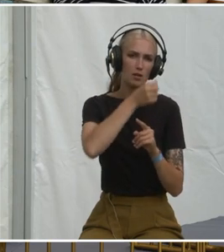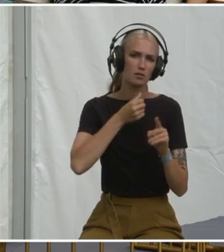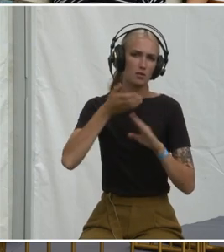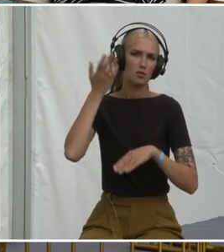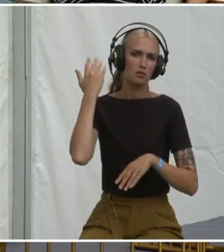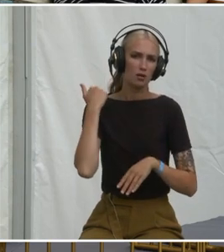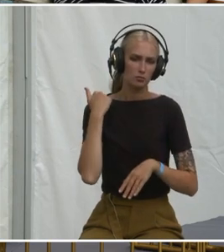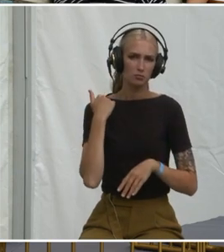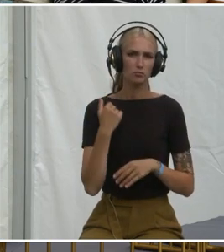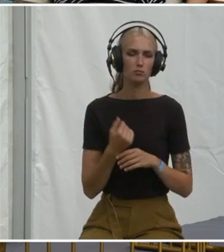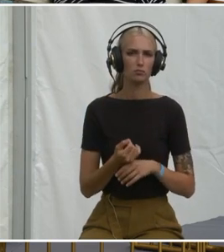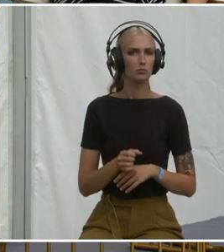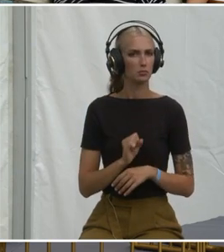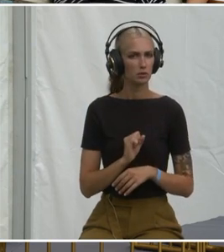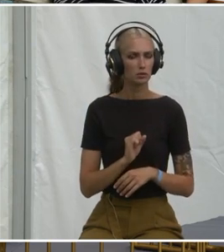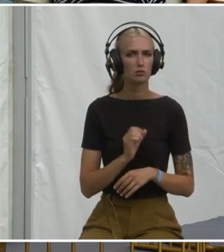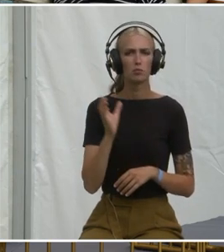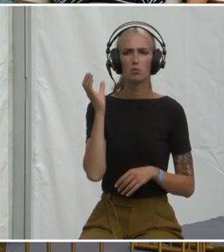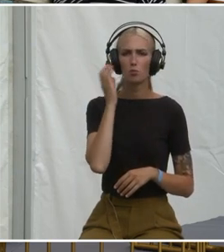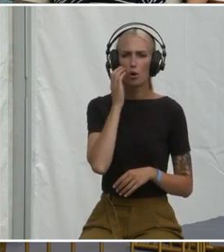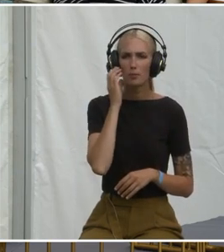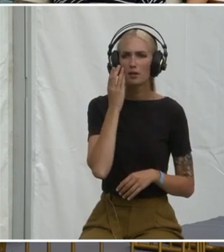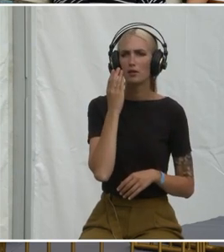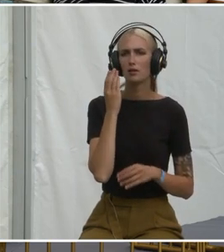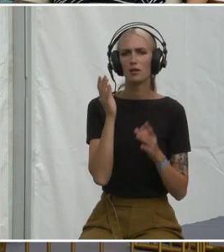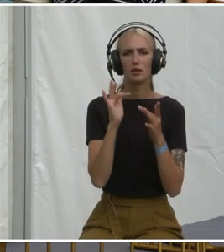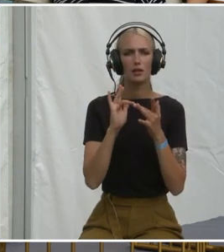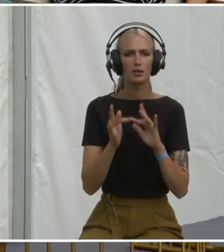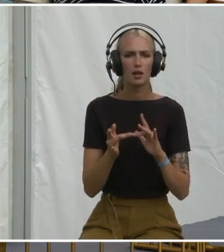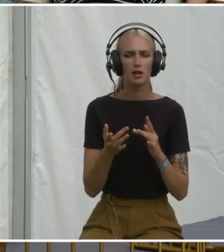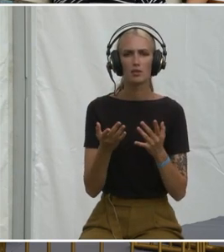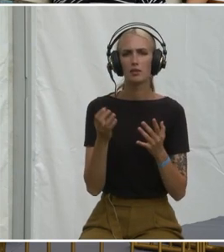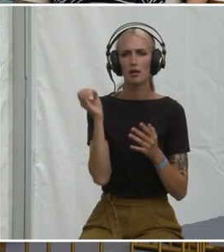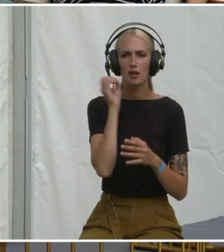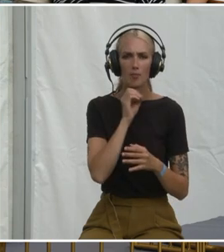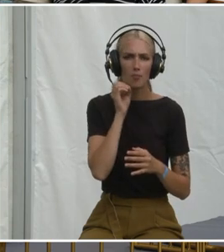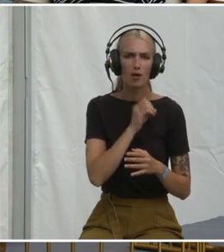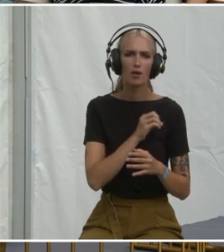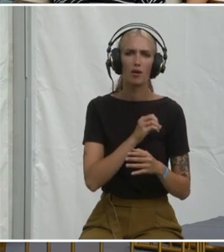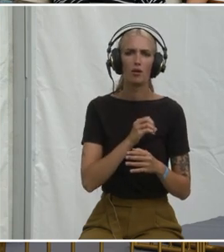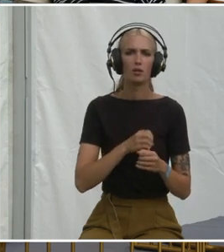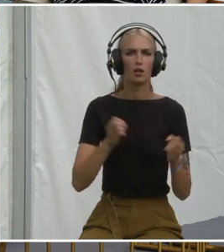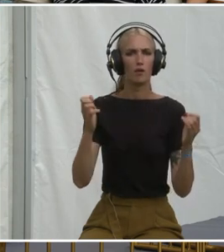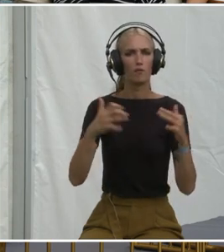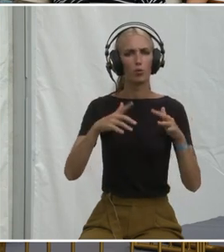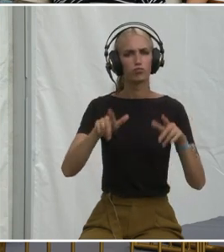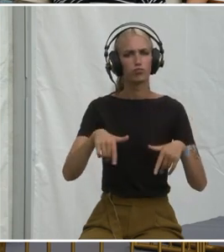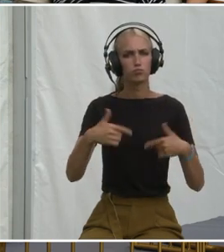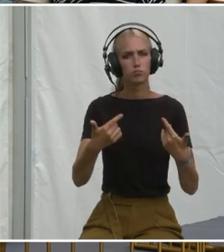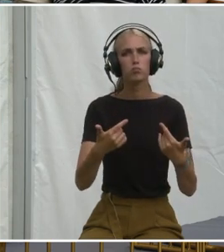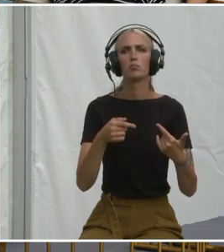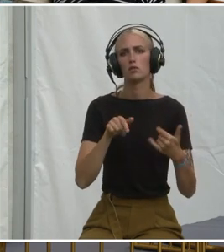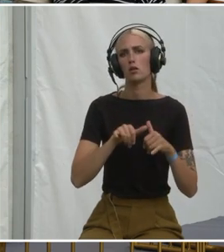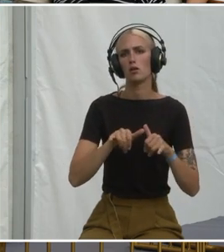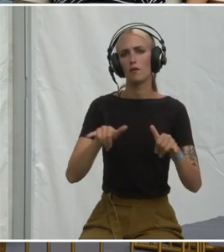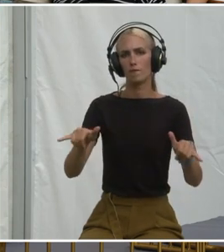when mobile phones, internet, emails, virtual meetings became very common. So that